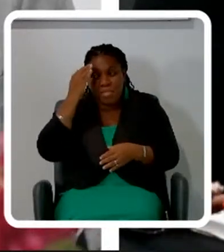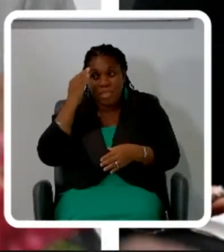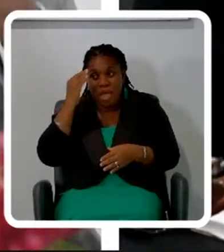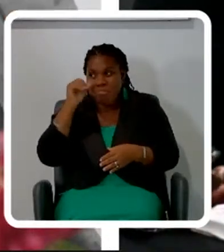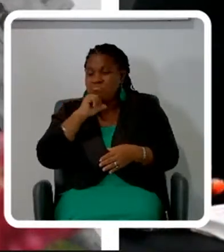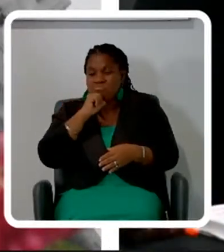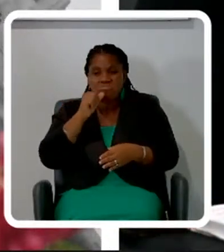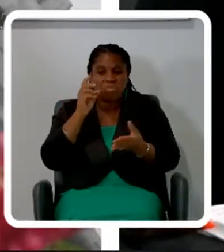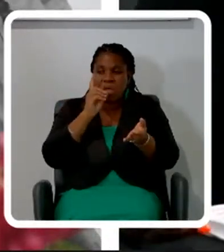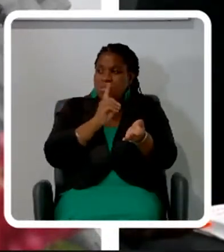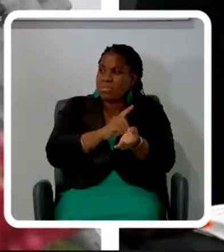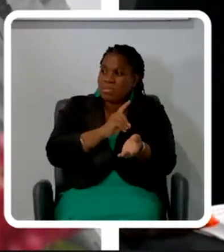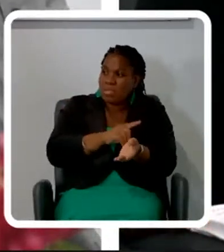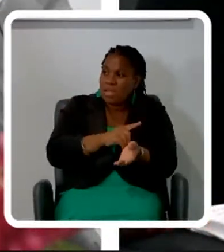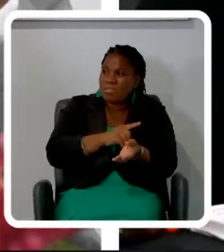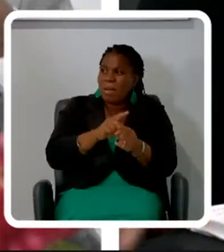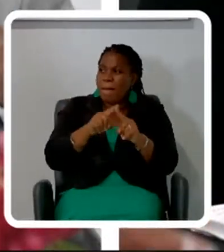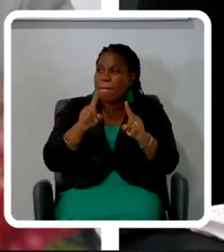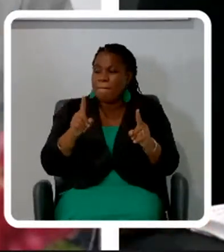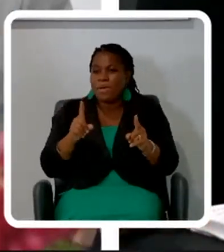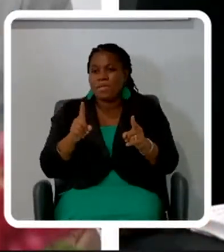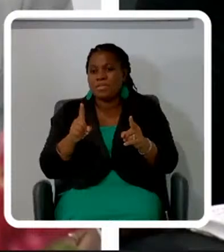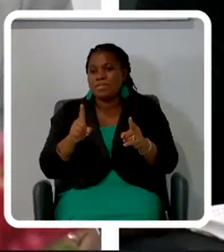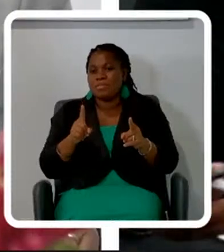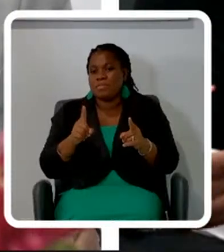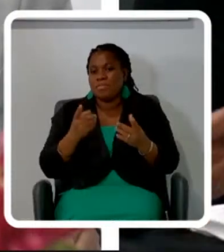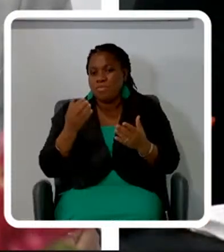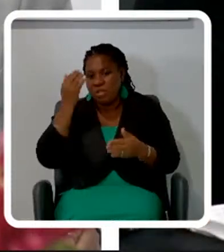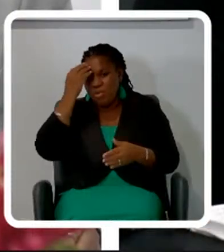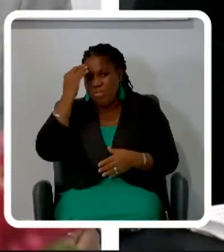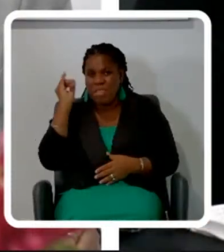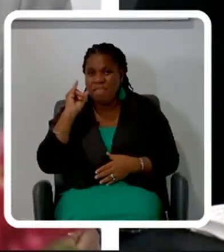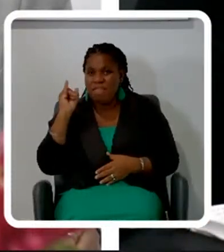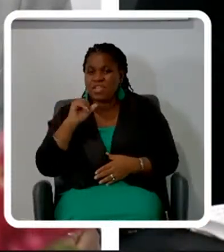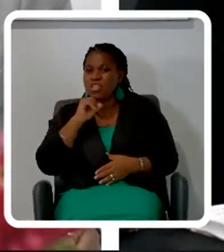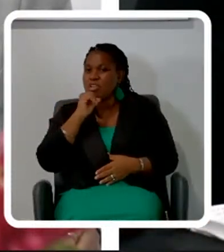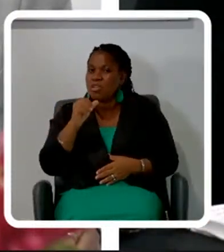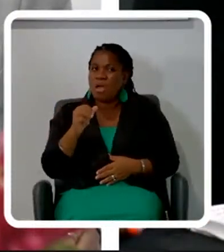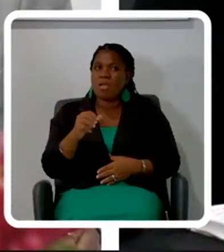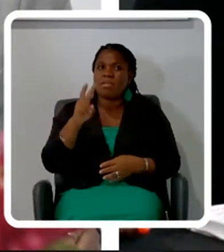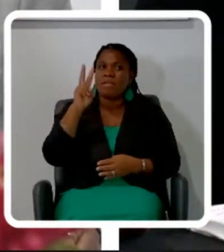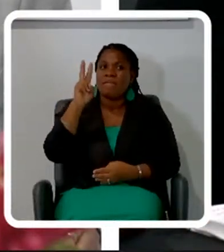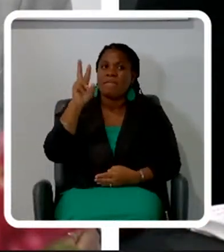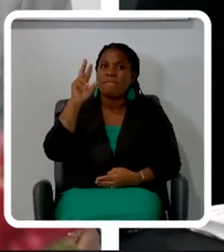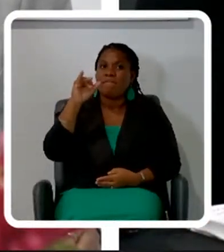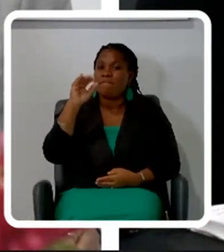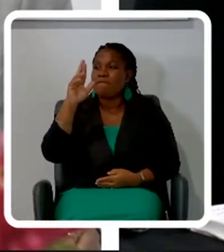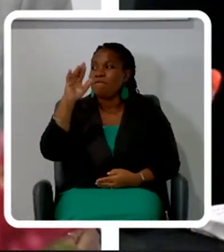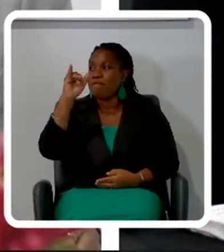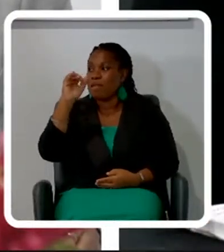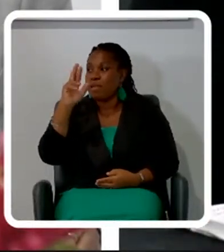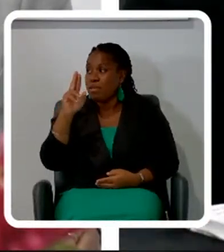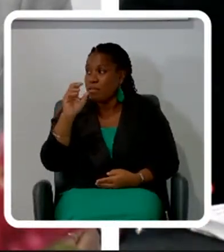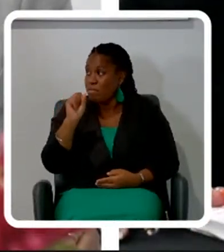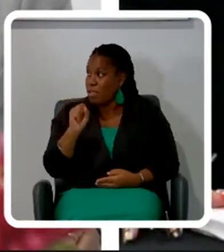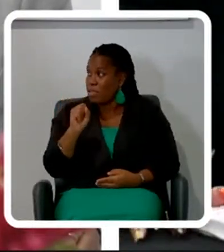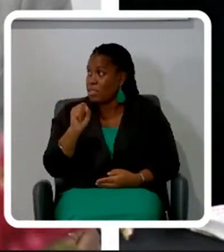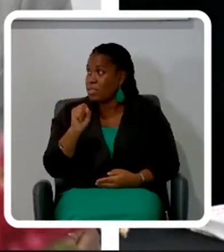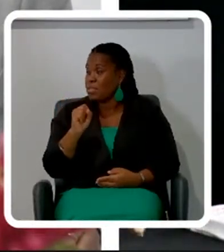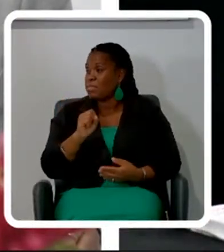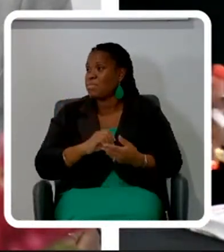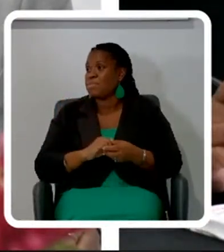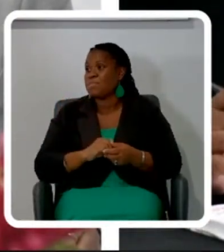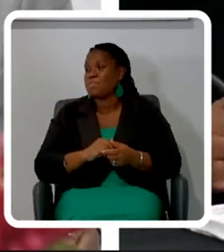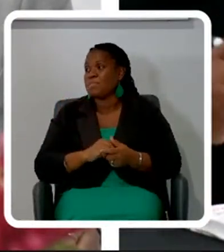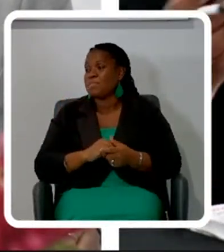antibiotics are for bacterial infections, they're not for viruses. So if you have a cold, I really don't know why you're asking a doctor for antibiotics, but anyway, that's